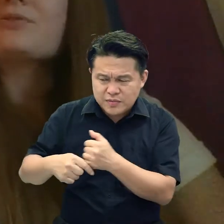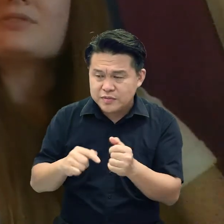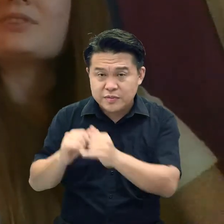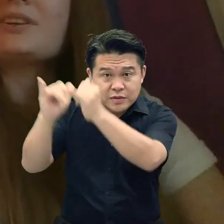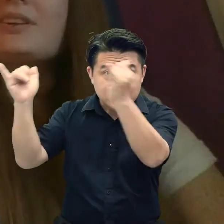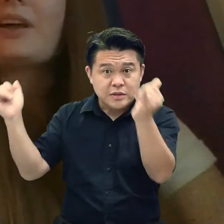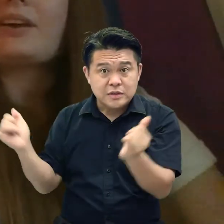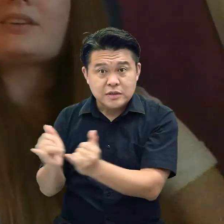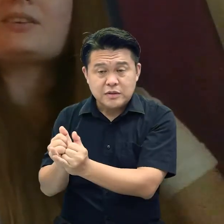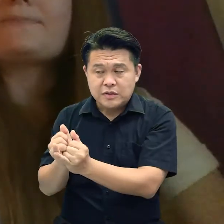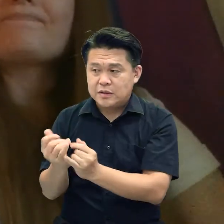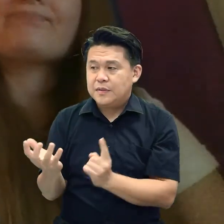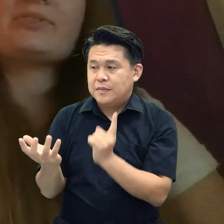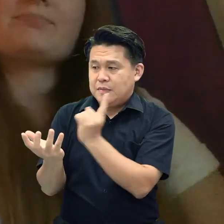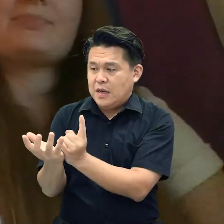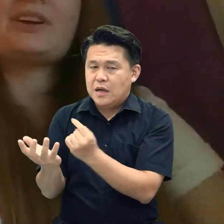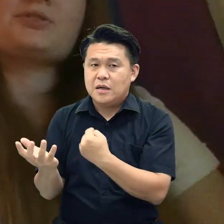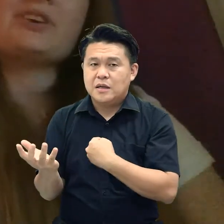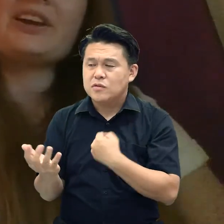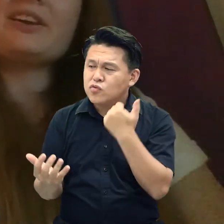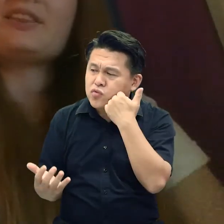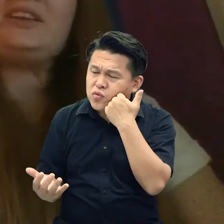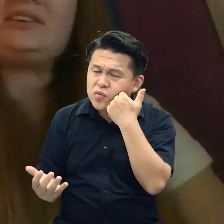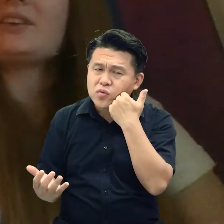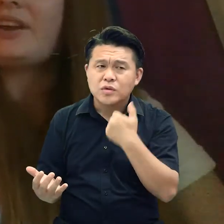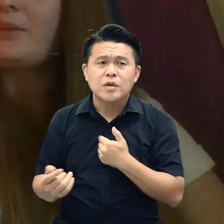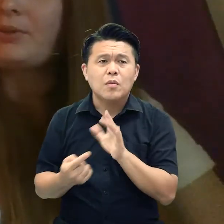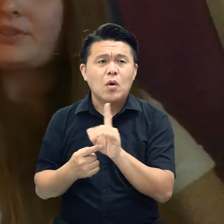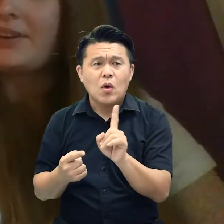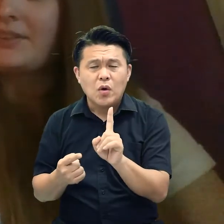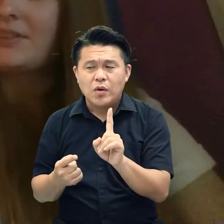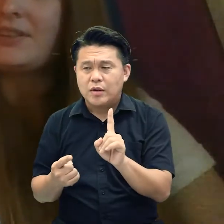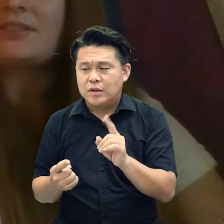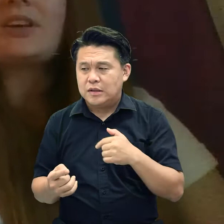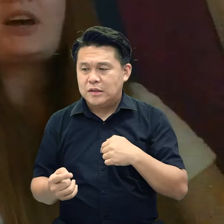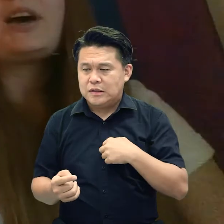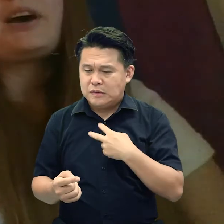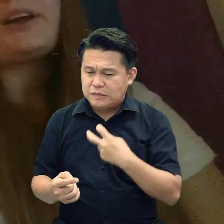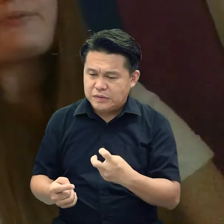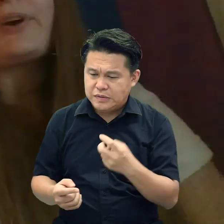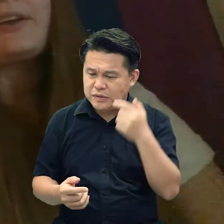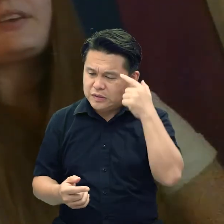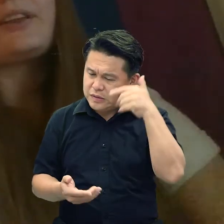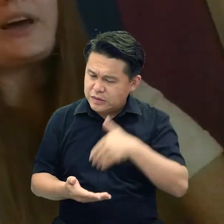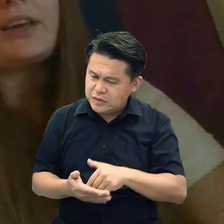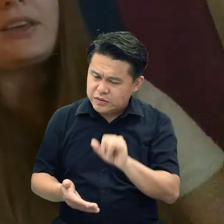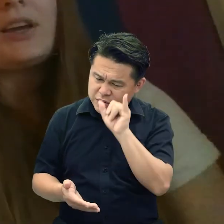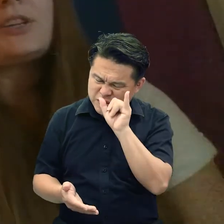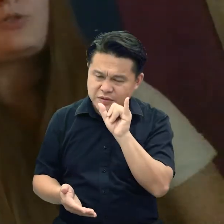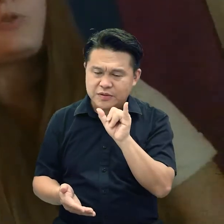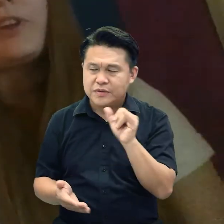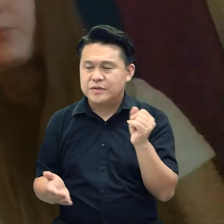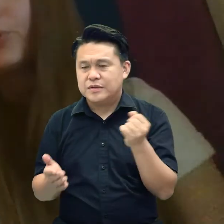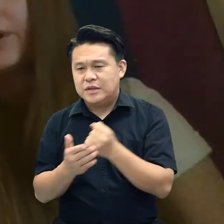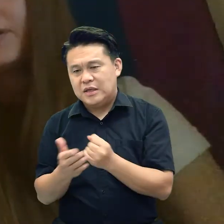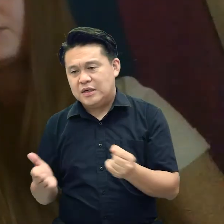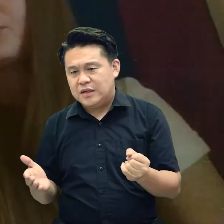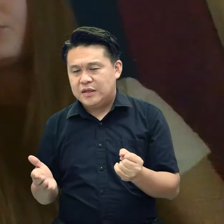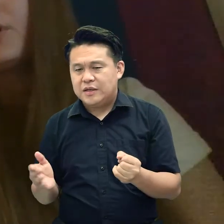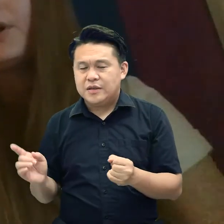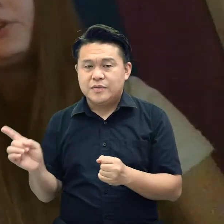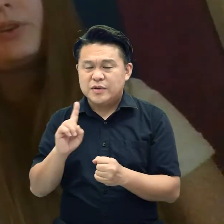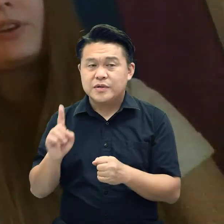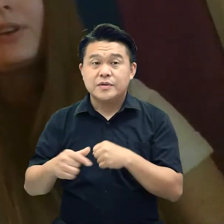a constantly like a society that needs labels and identities. And I find it like sort of